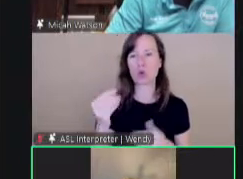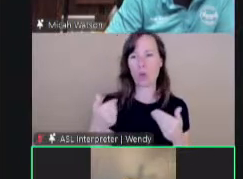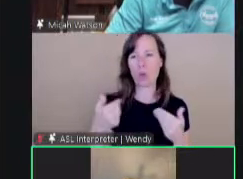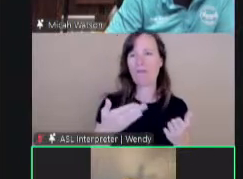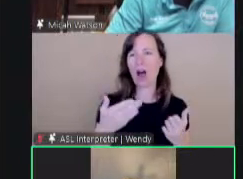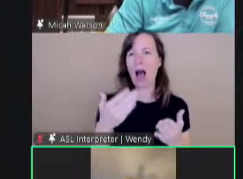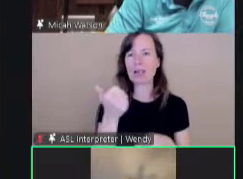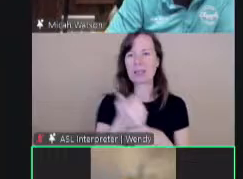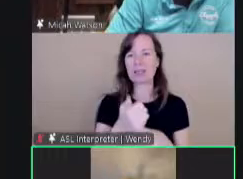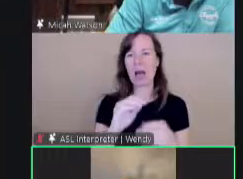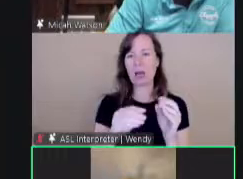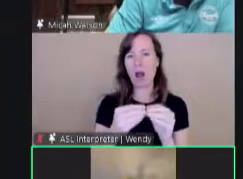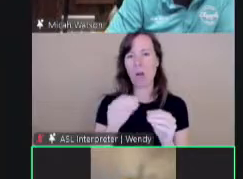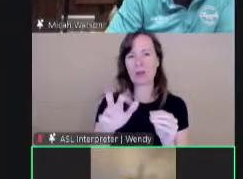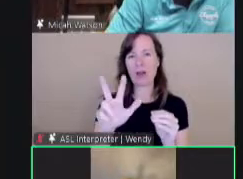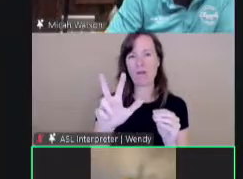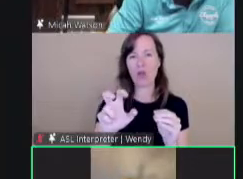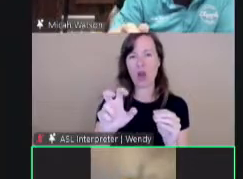numbers at